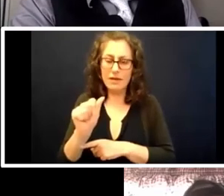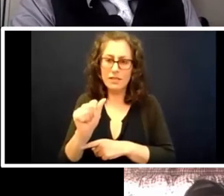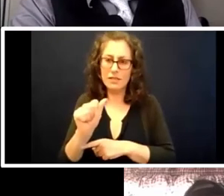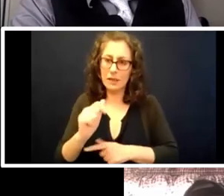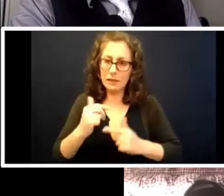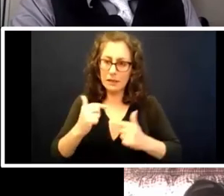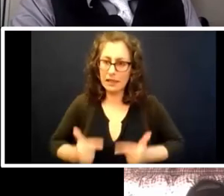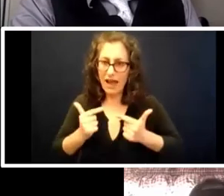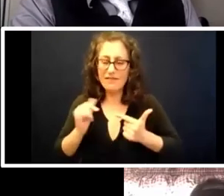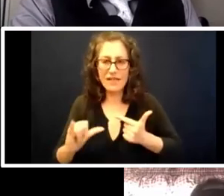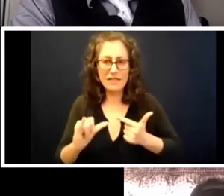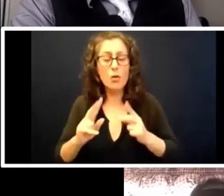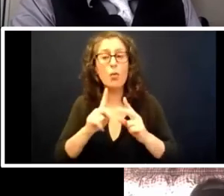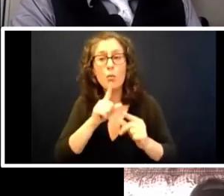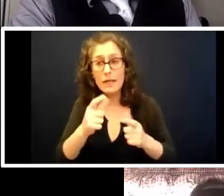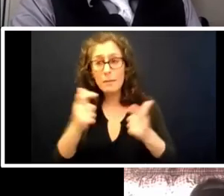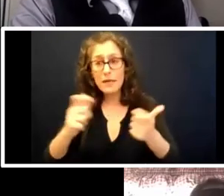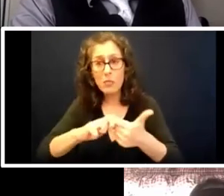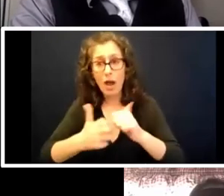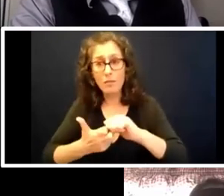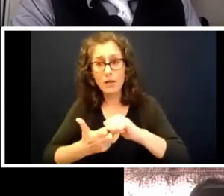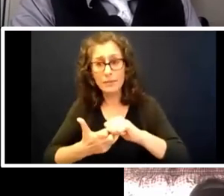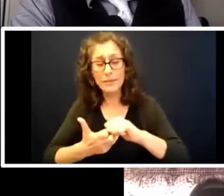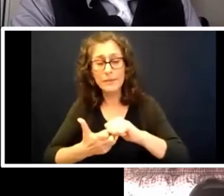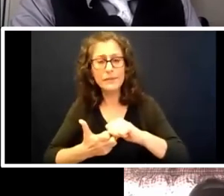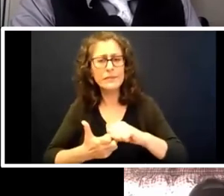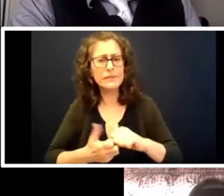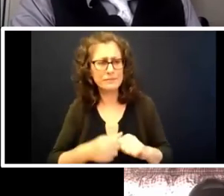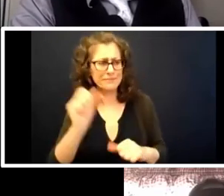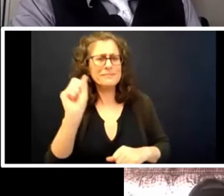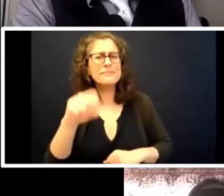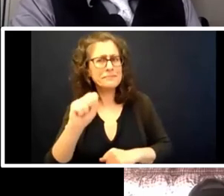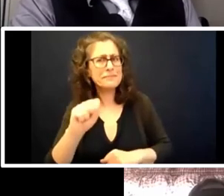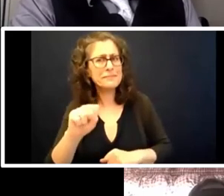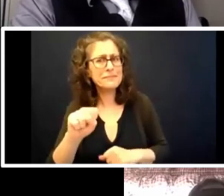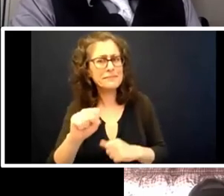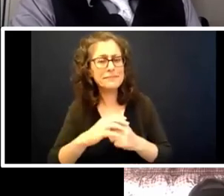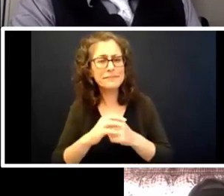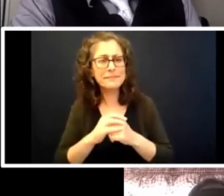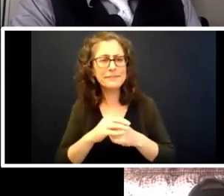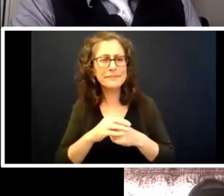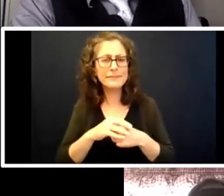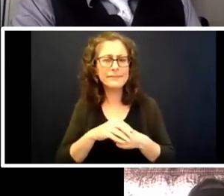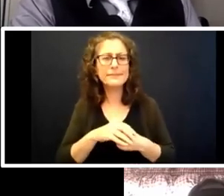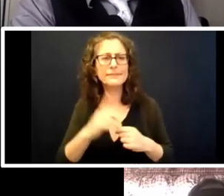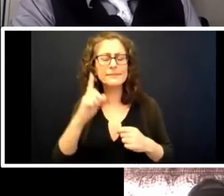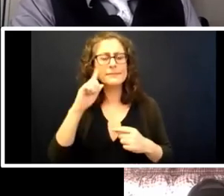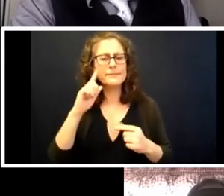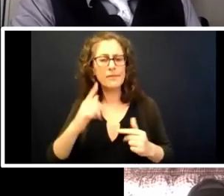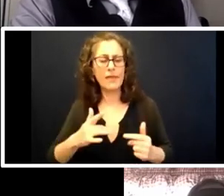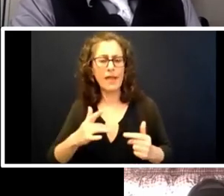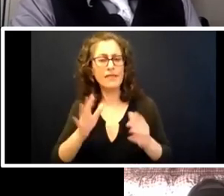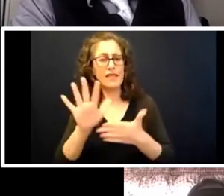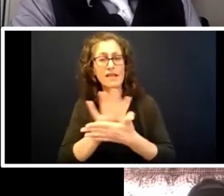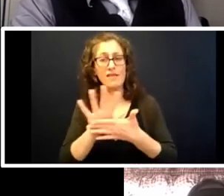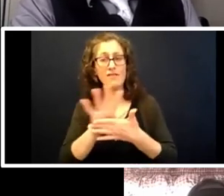movement. Yeah, absolutely. I mean, I think filmmaking is a great avenue